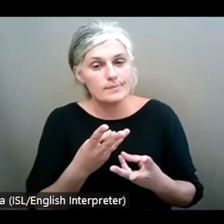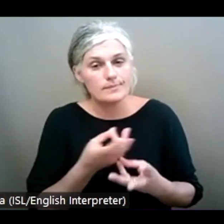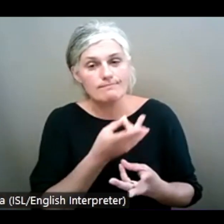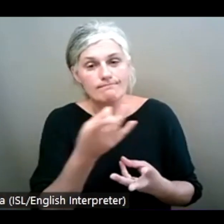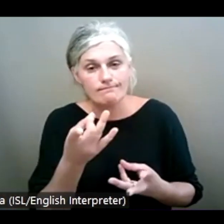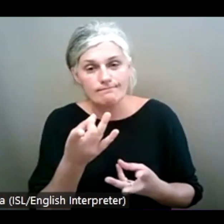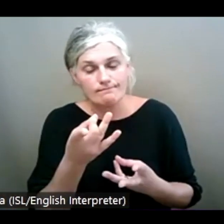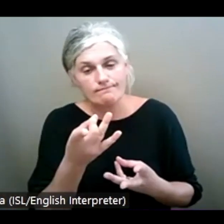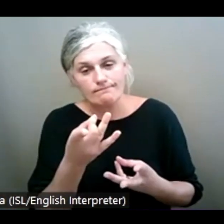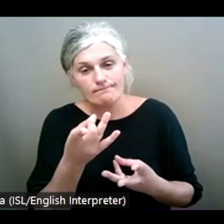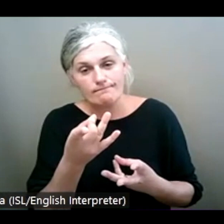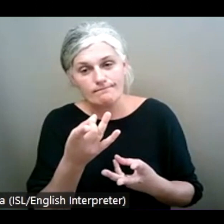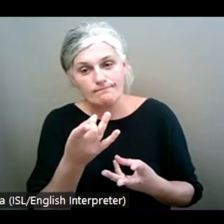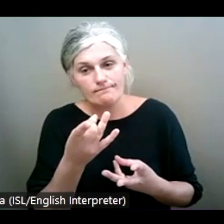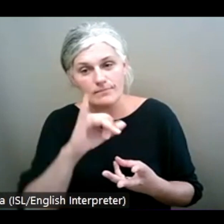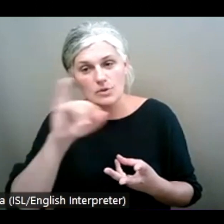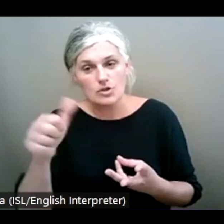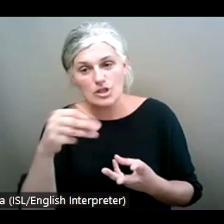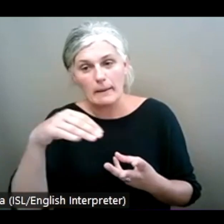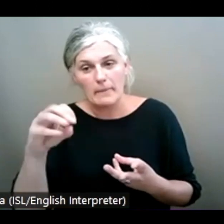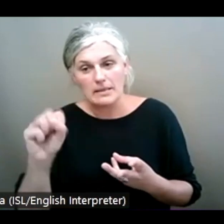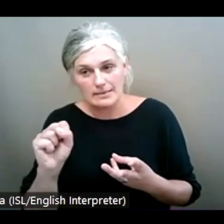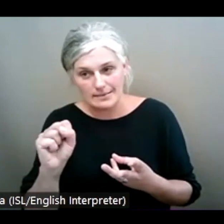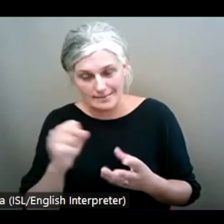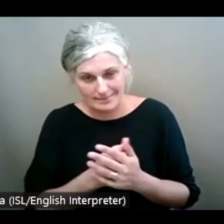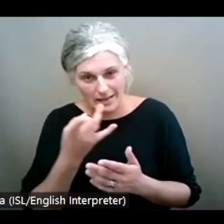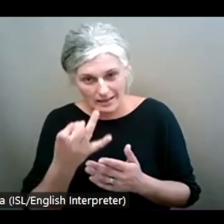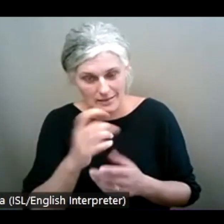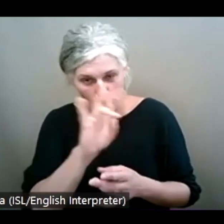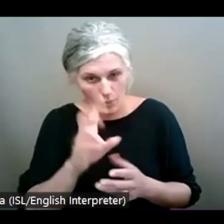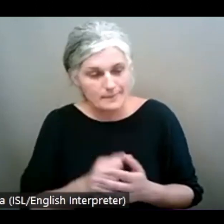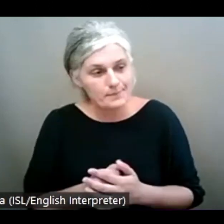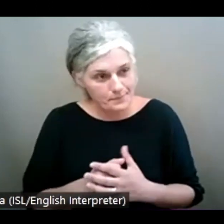with James. I'll start off here as well, yeah, right? So